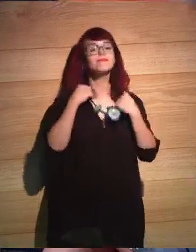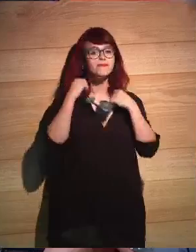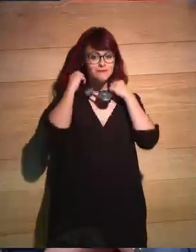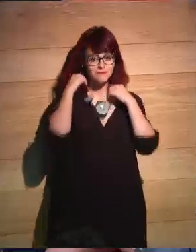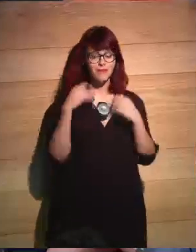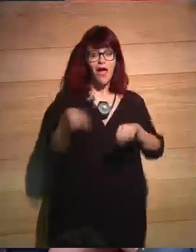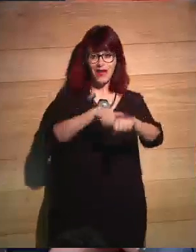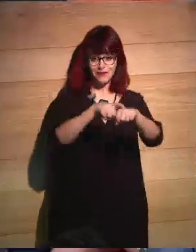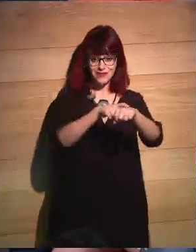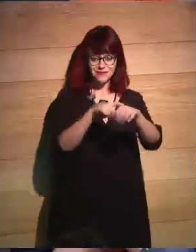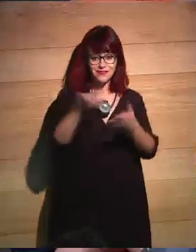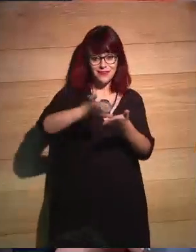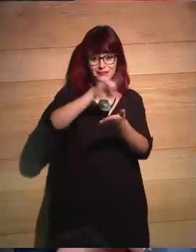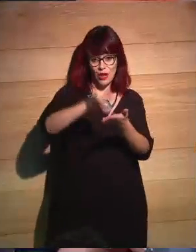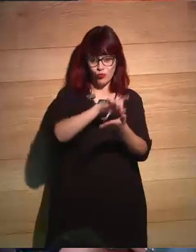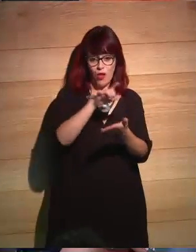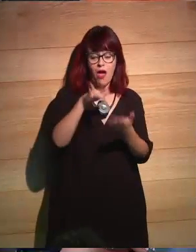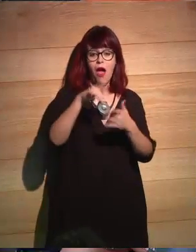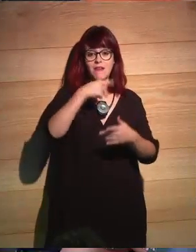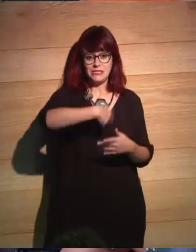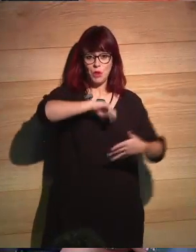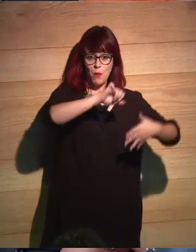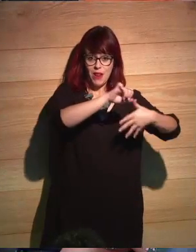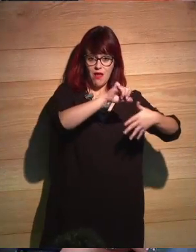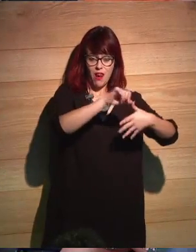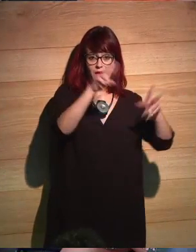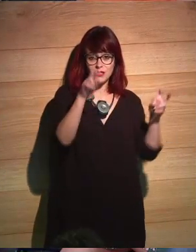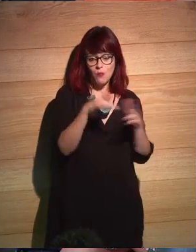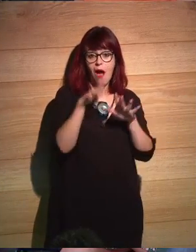Spanish literature and Latin American literature,